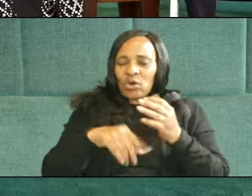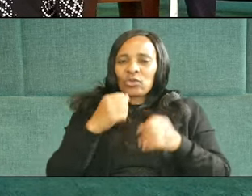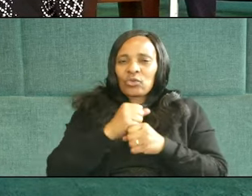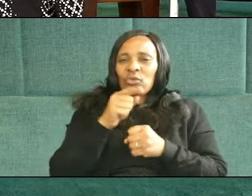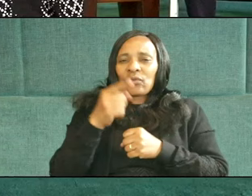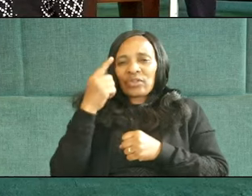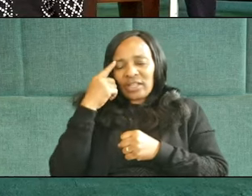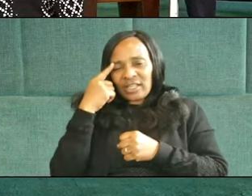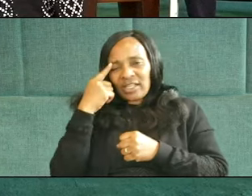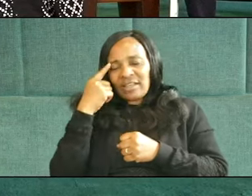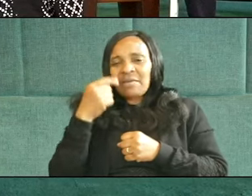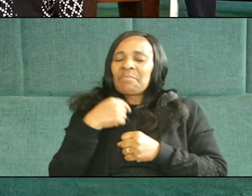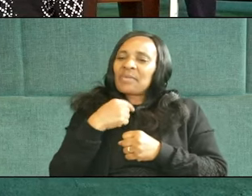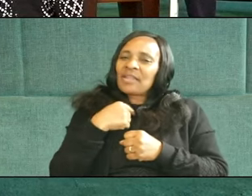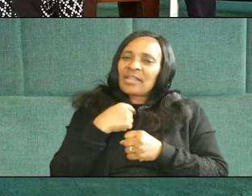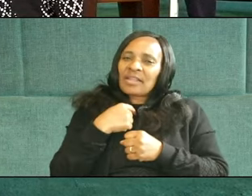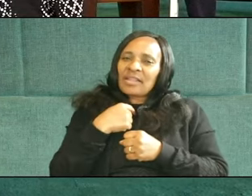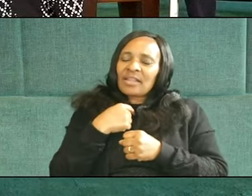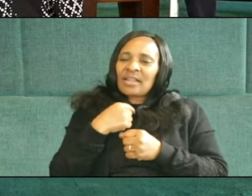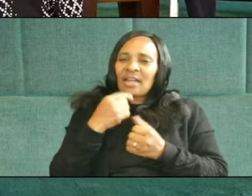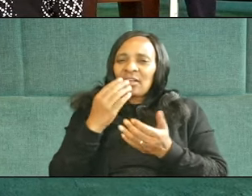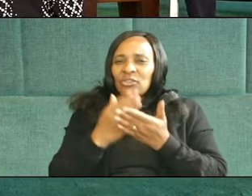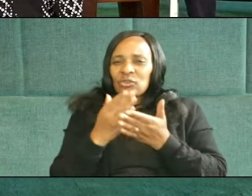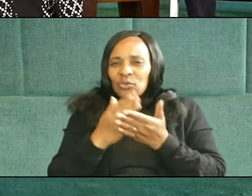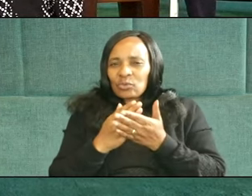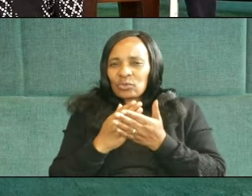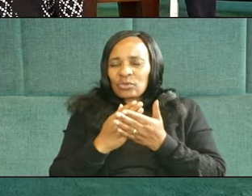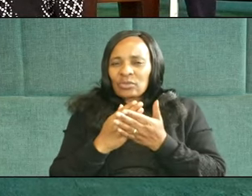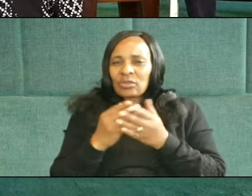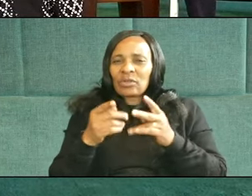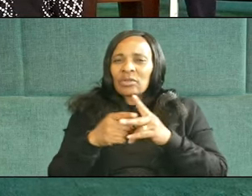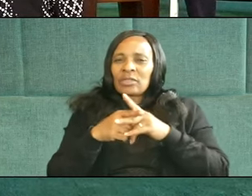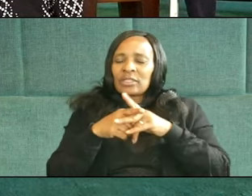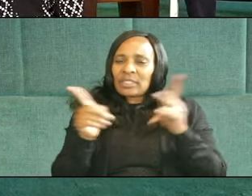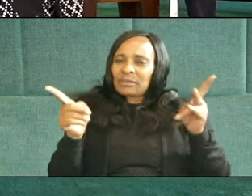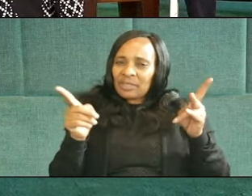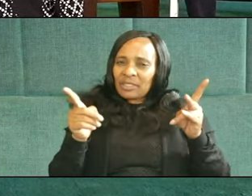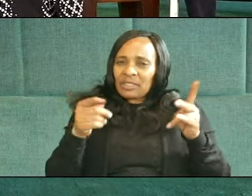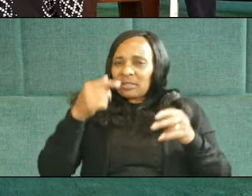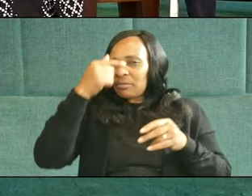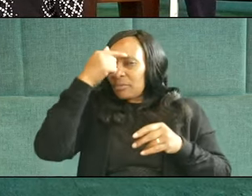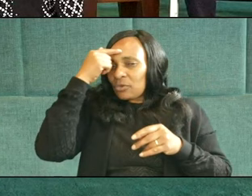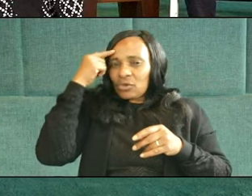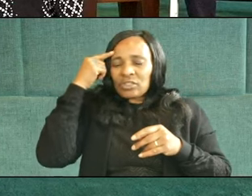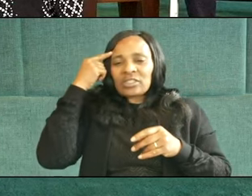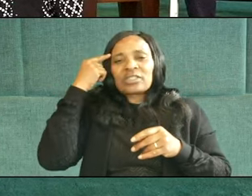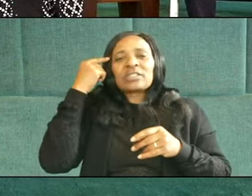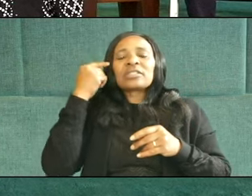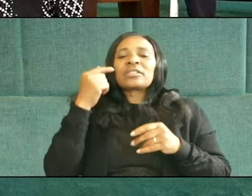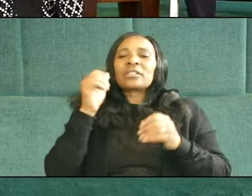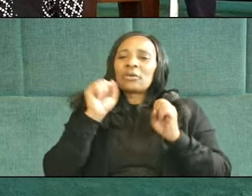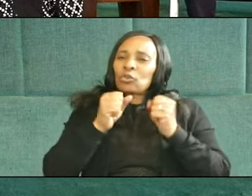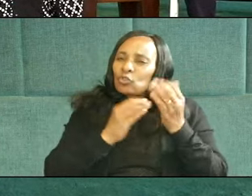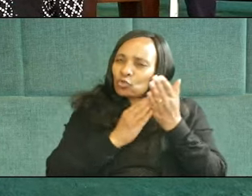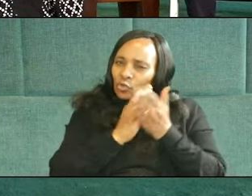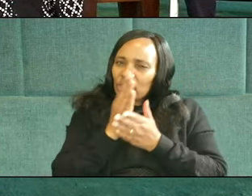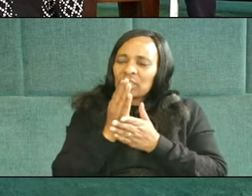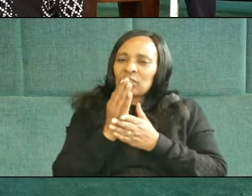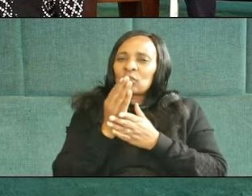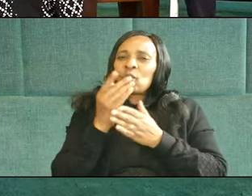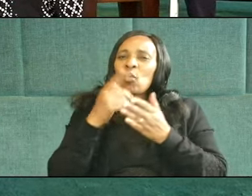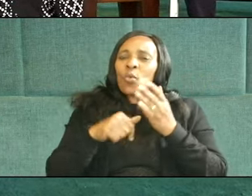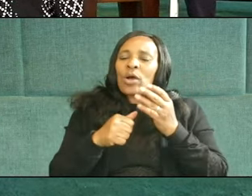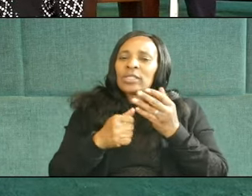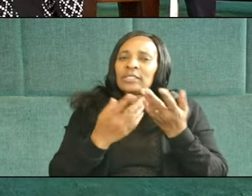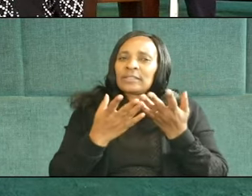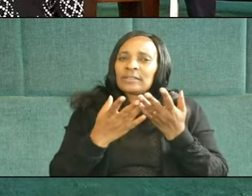I prefer a bit of both, actually. The beginning, because it signifies that I'm about to start something new, that